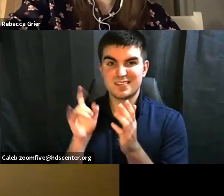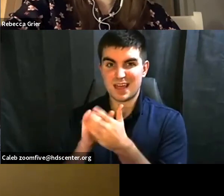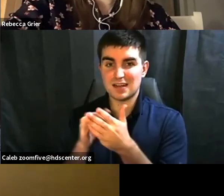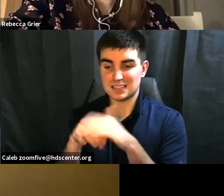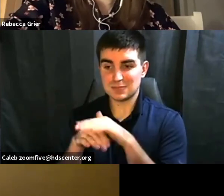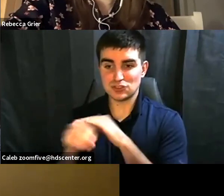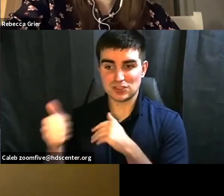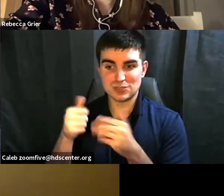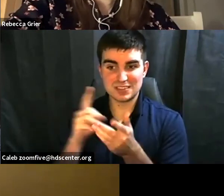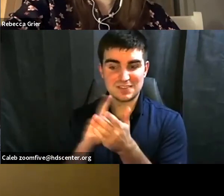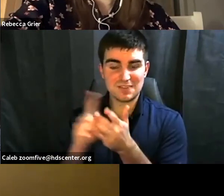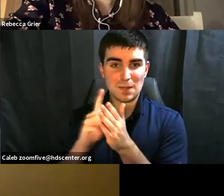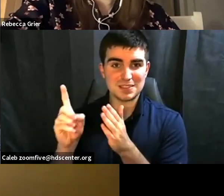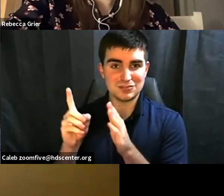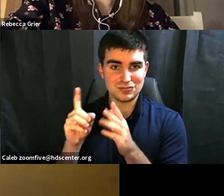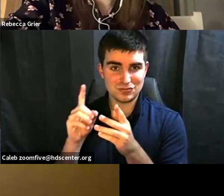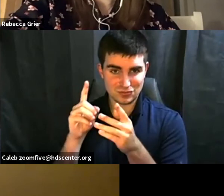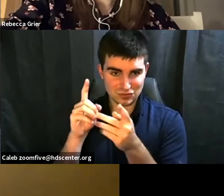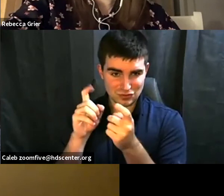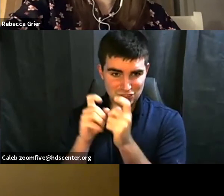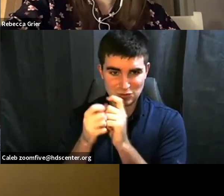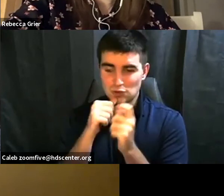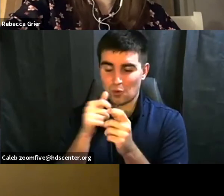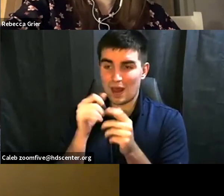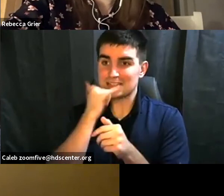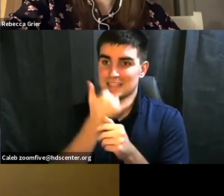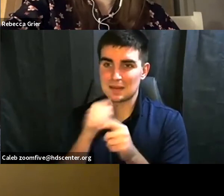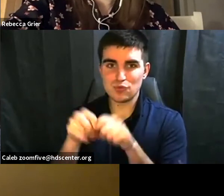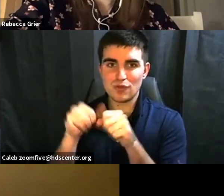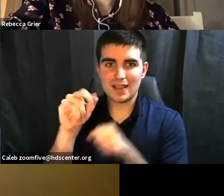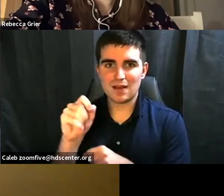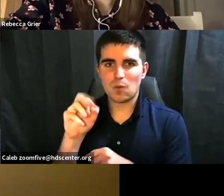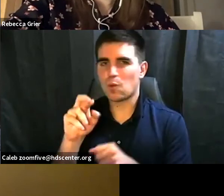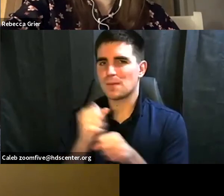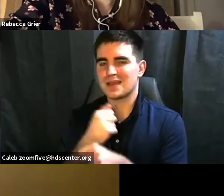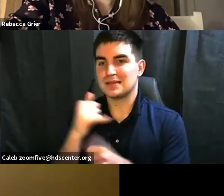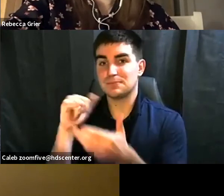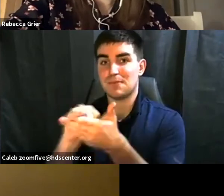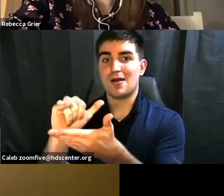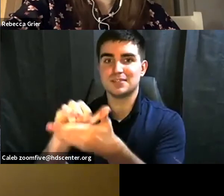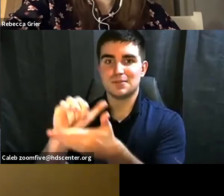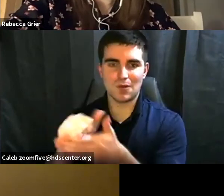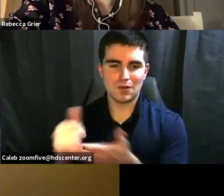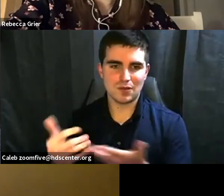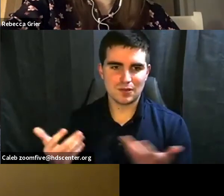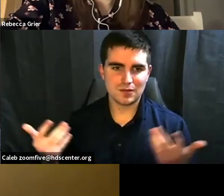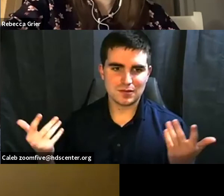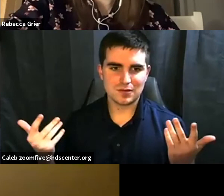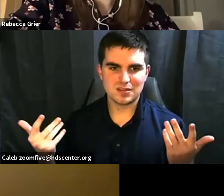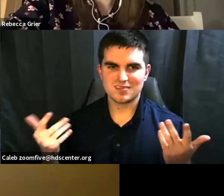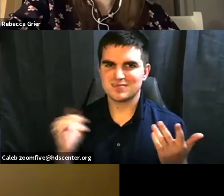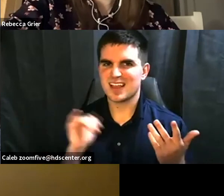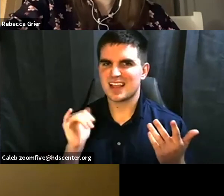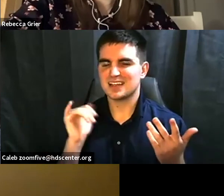changes, that you don't accidentally break it or make it impossible, you know, a desert